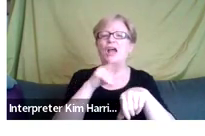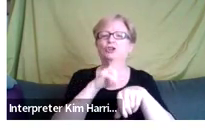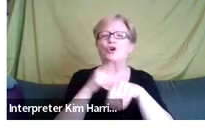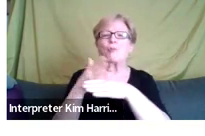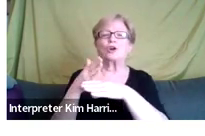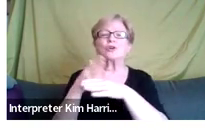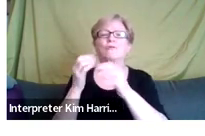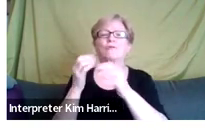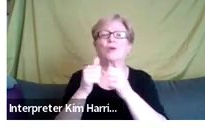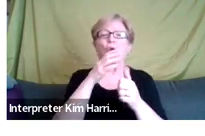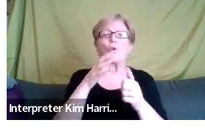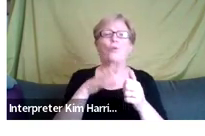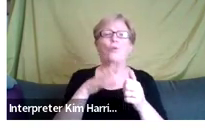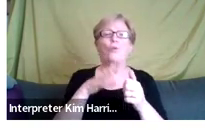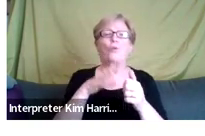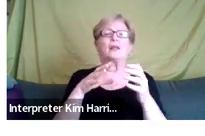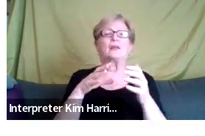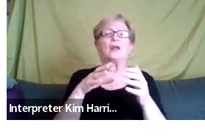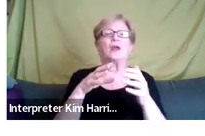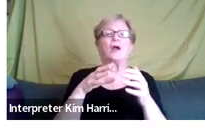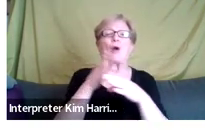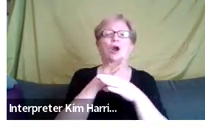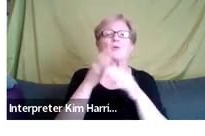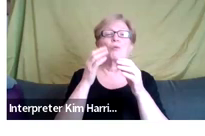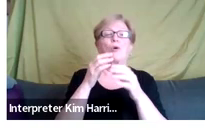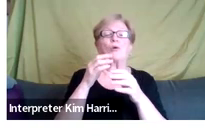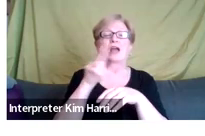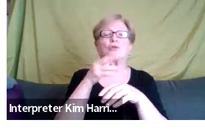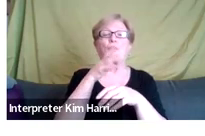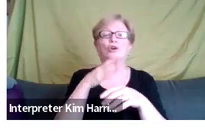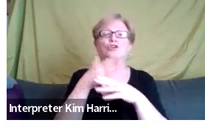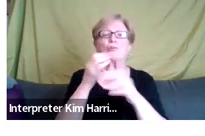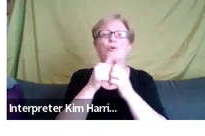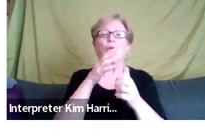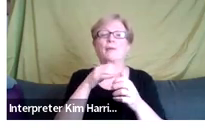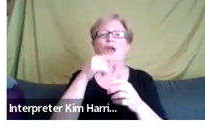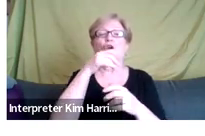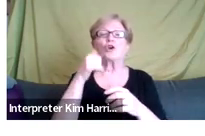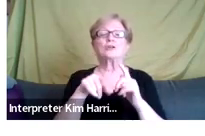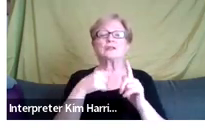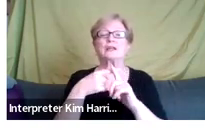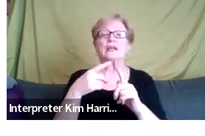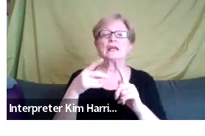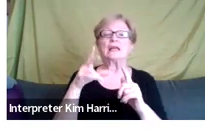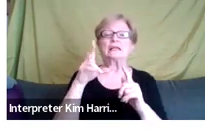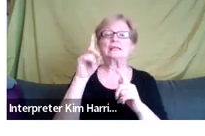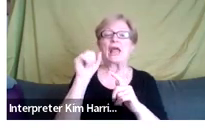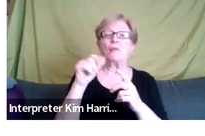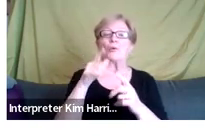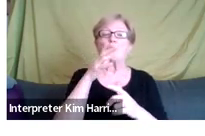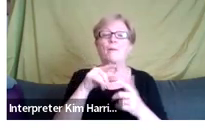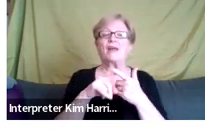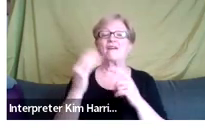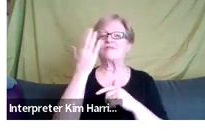and Girls. And the blog was Disabled Women Face Unique Fears in Our Work. Our